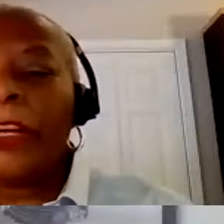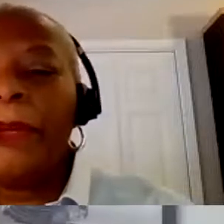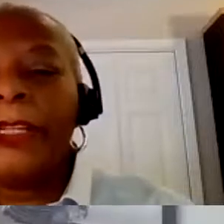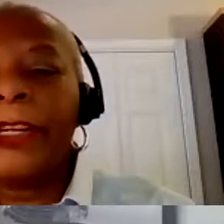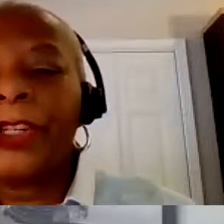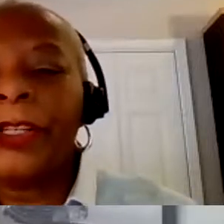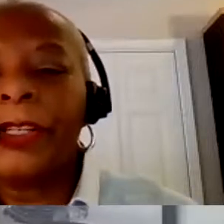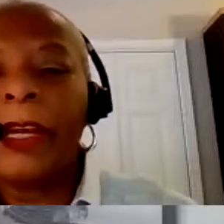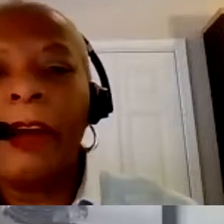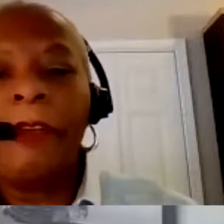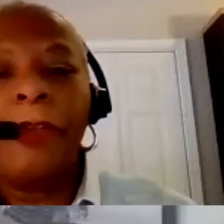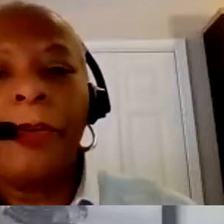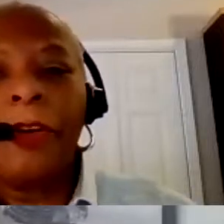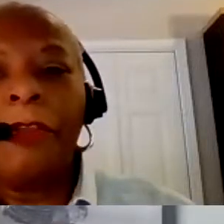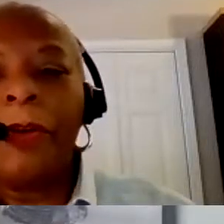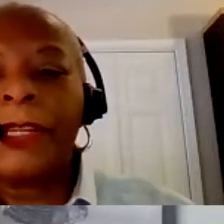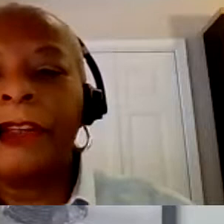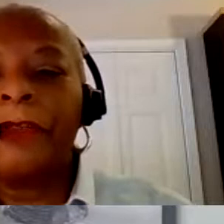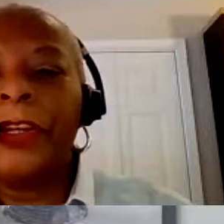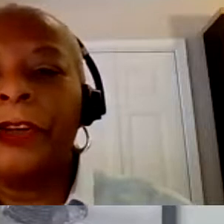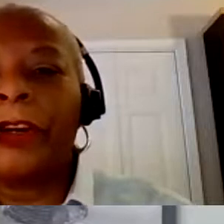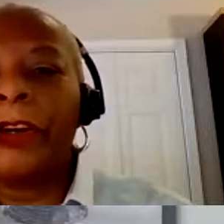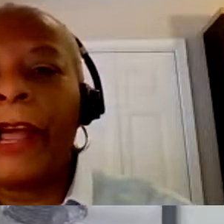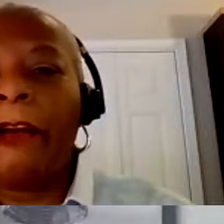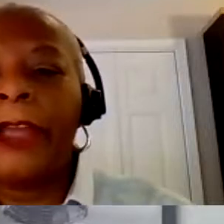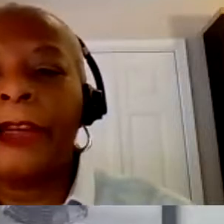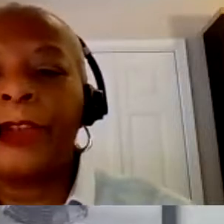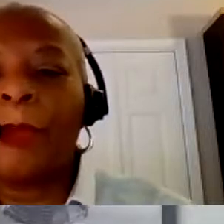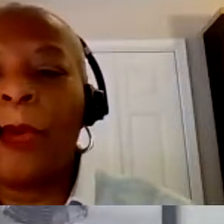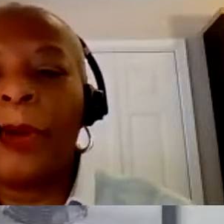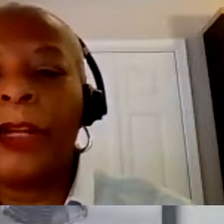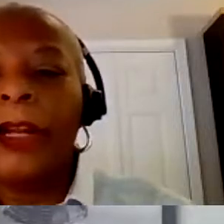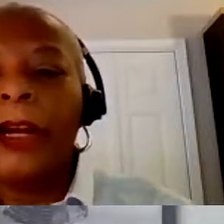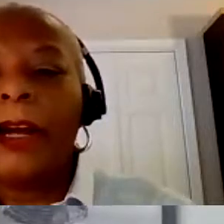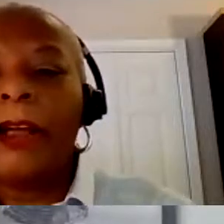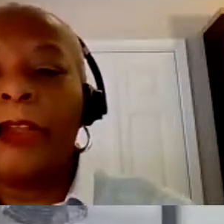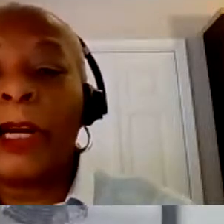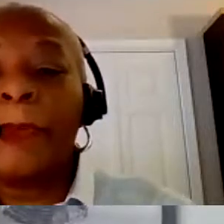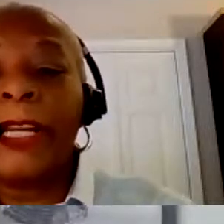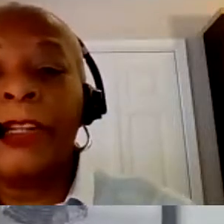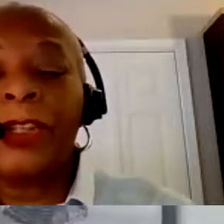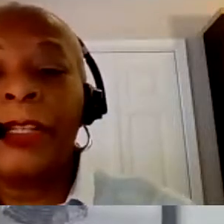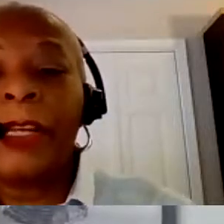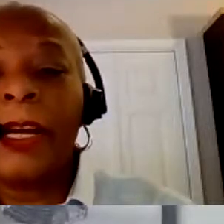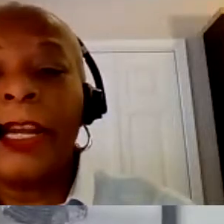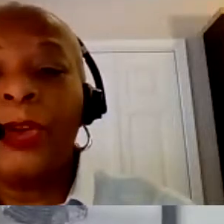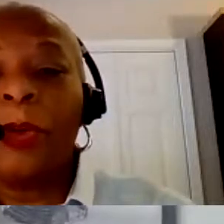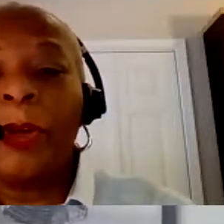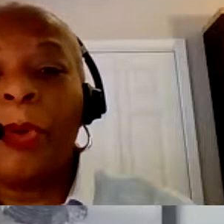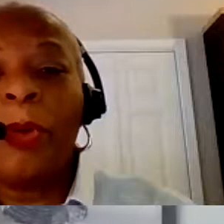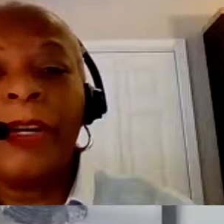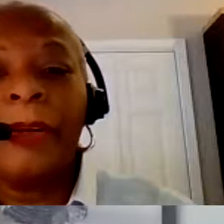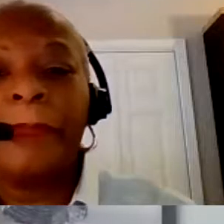Any recommendations for folks in the field on how they can support the recommendations in